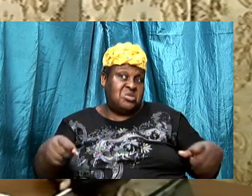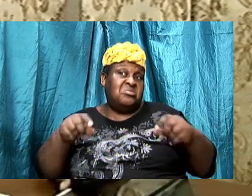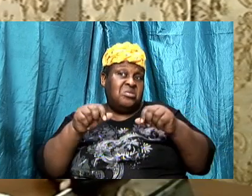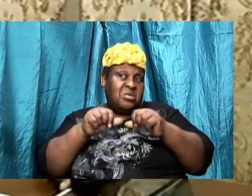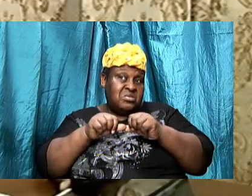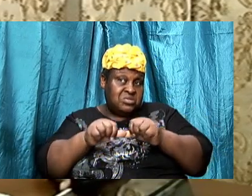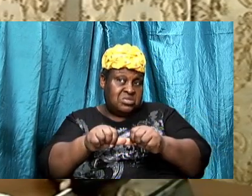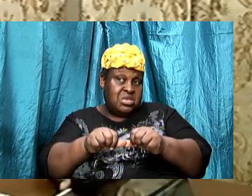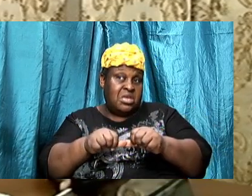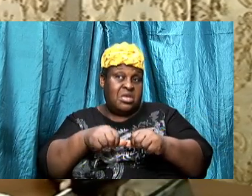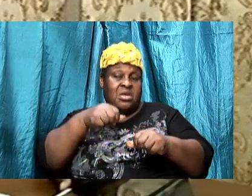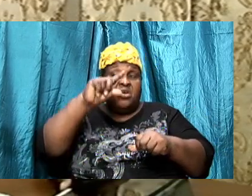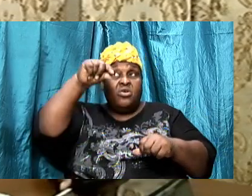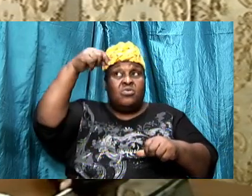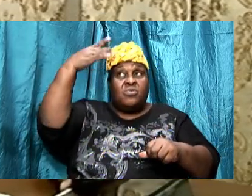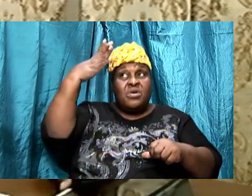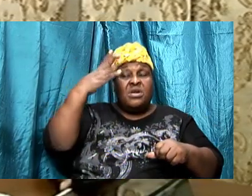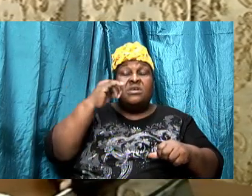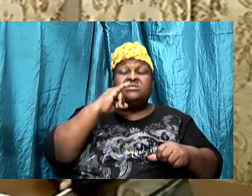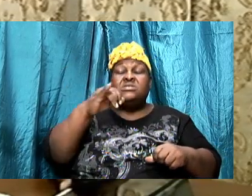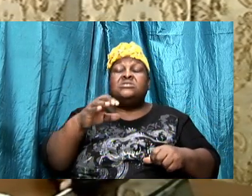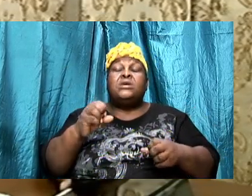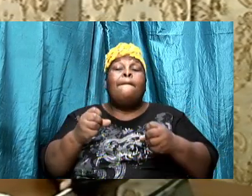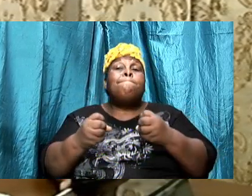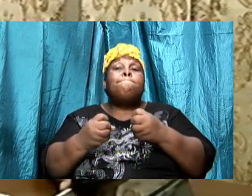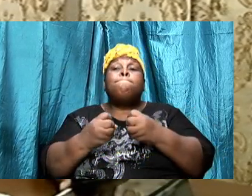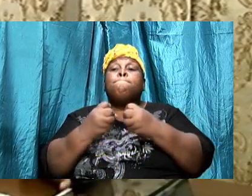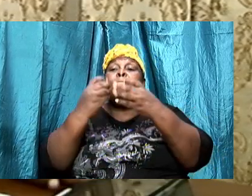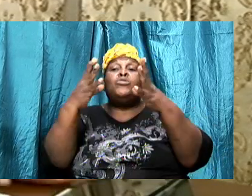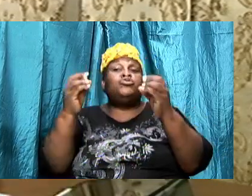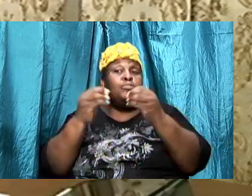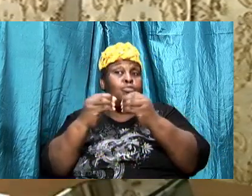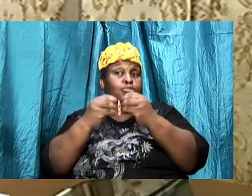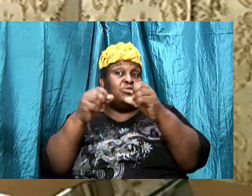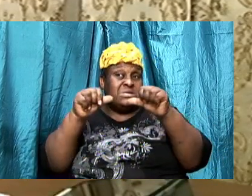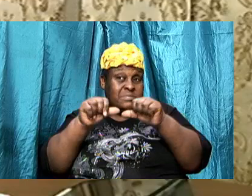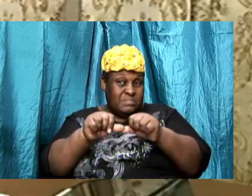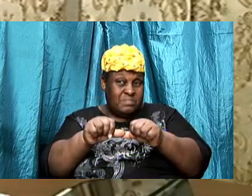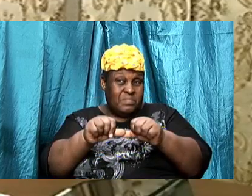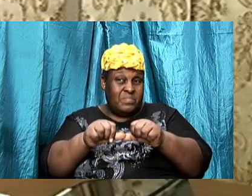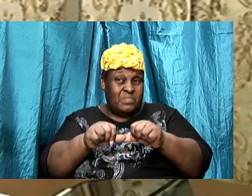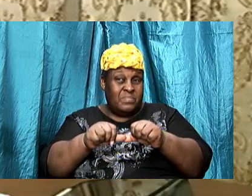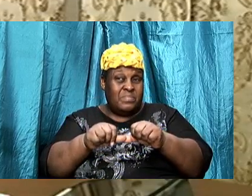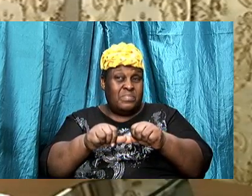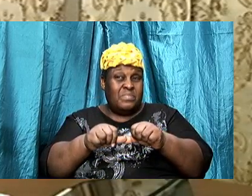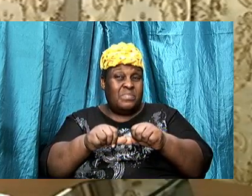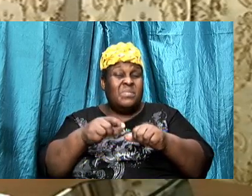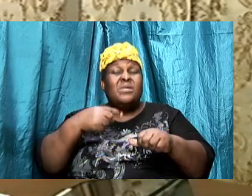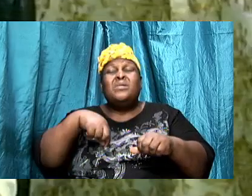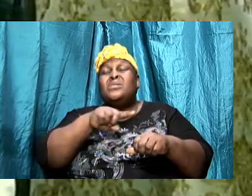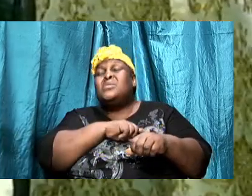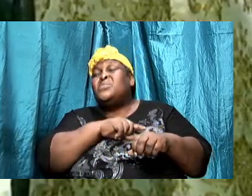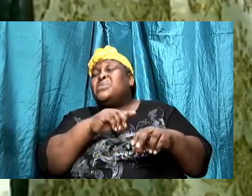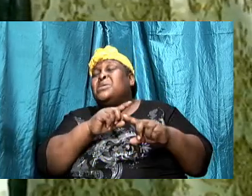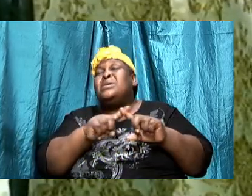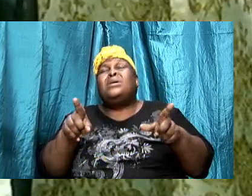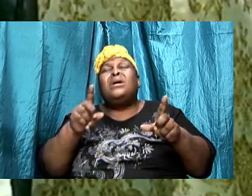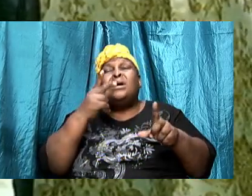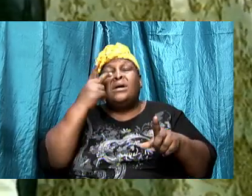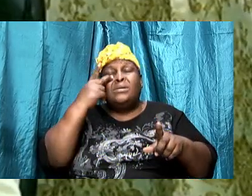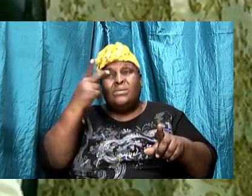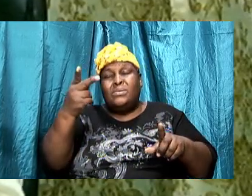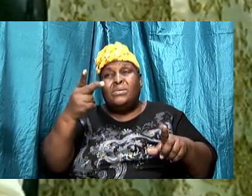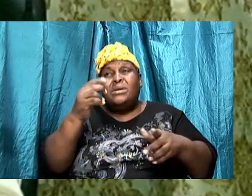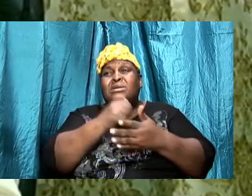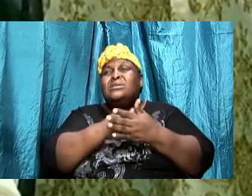more abound. And God want to show that, you know, it doesn't matter. We can't just look at somebody and say they are far gone. We